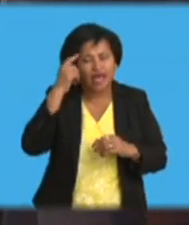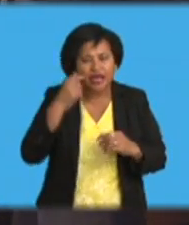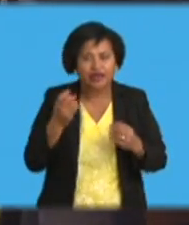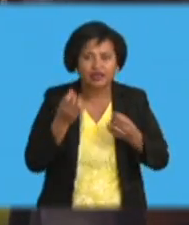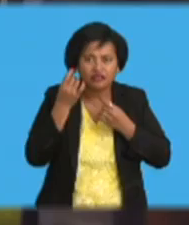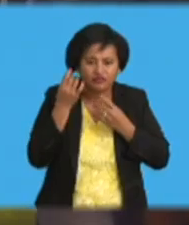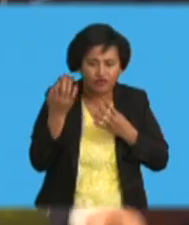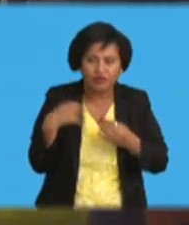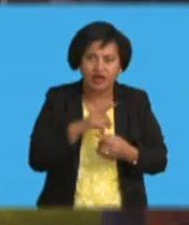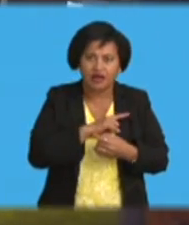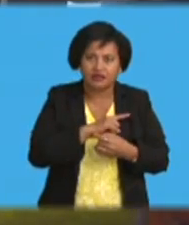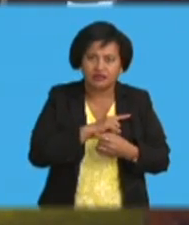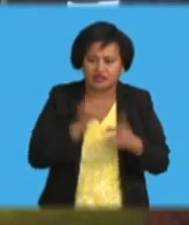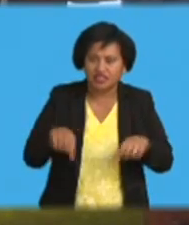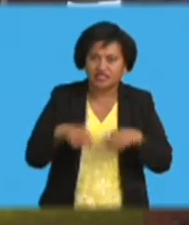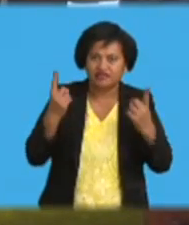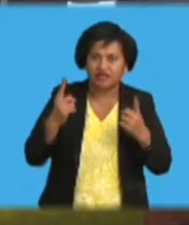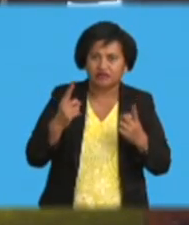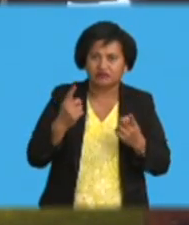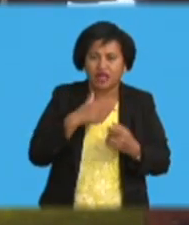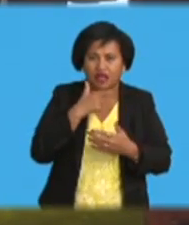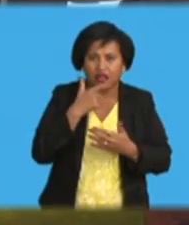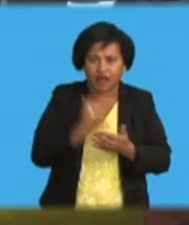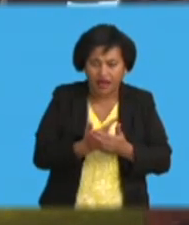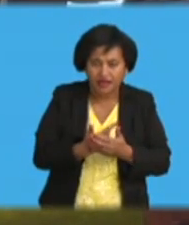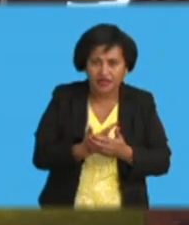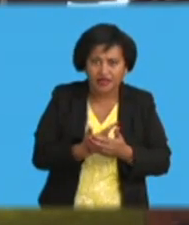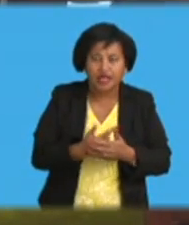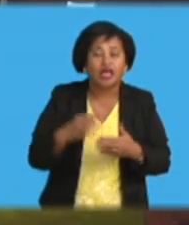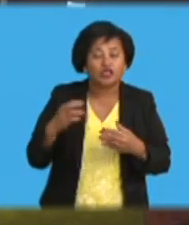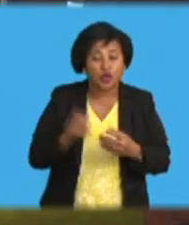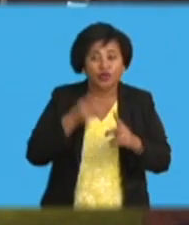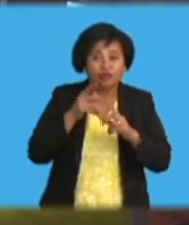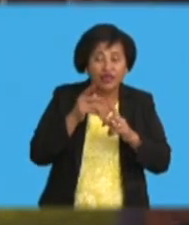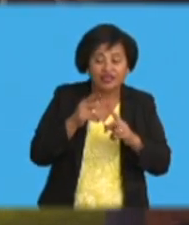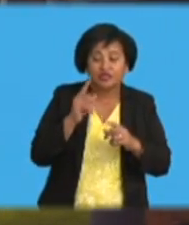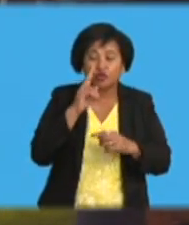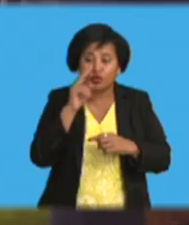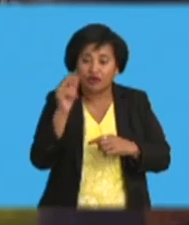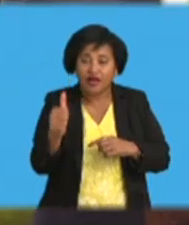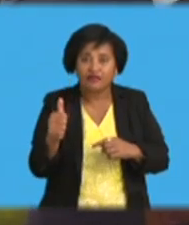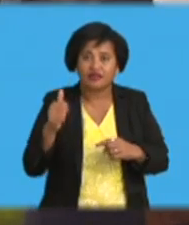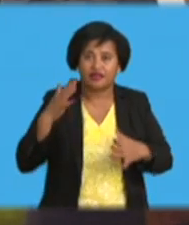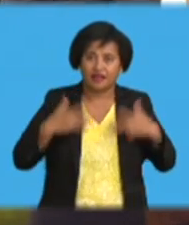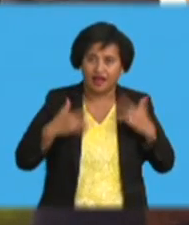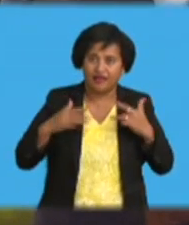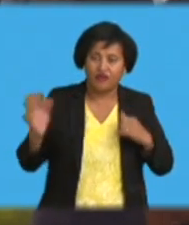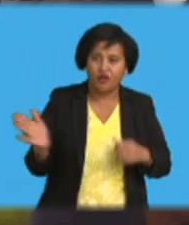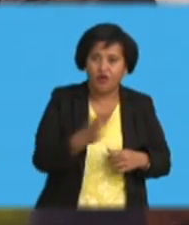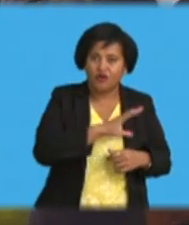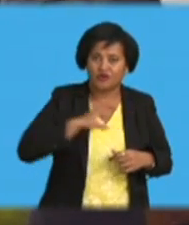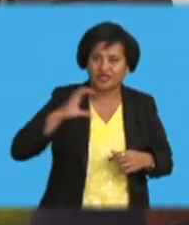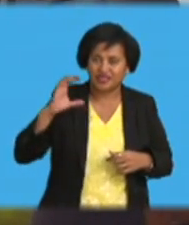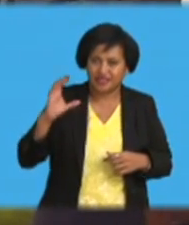Madam Speaker, the ultimate purpose of any government is to look after for the well-being of its citizens, to safeguard them from harm. That is why we need